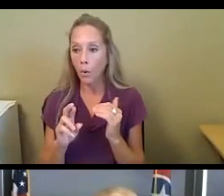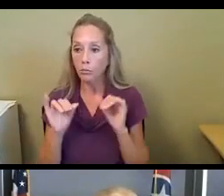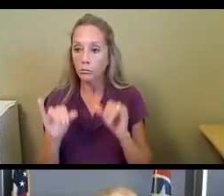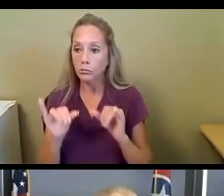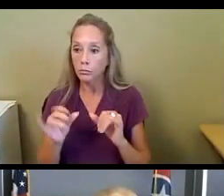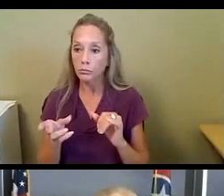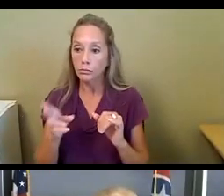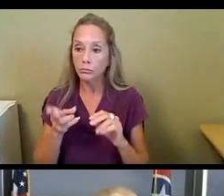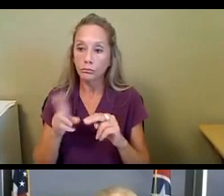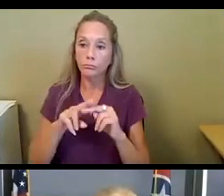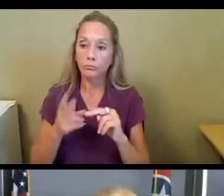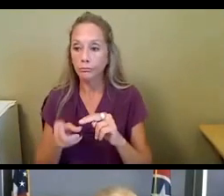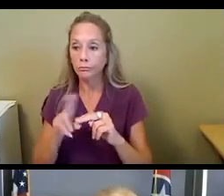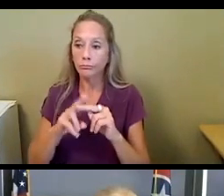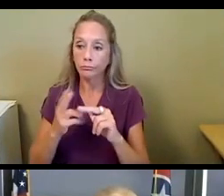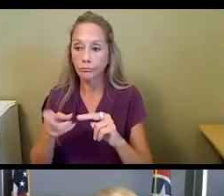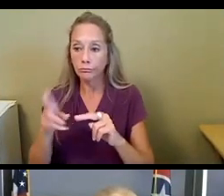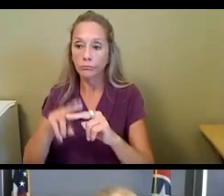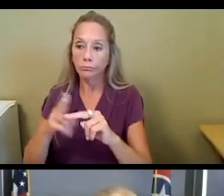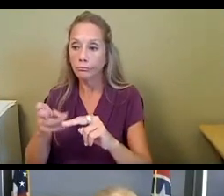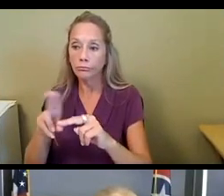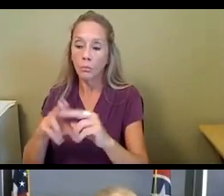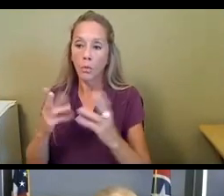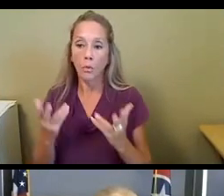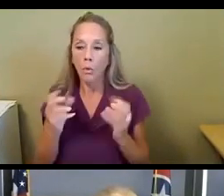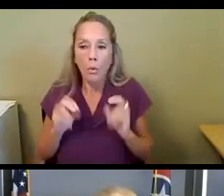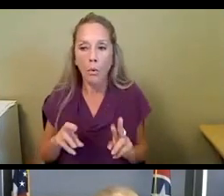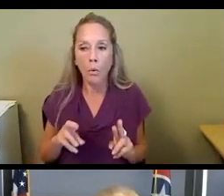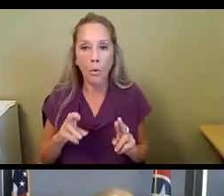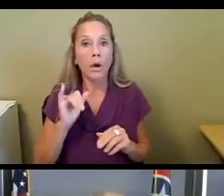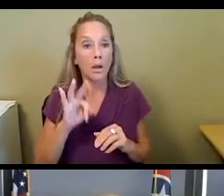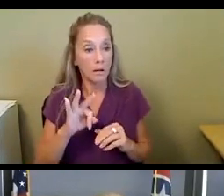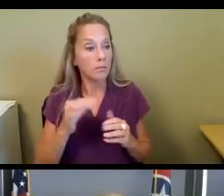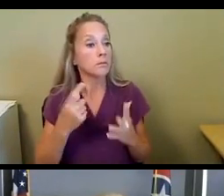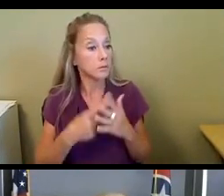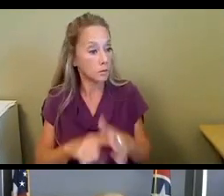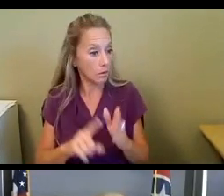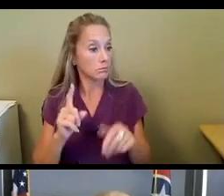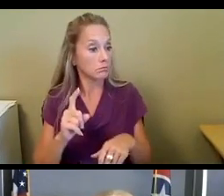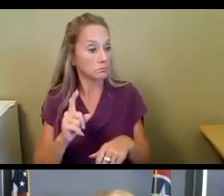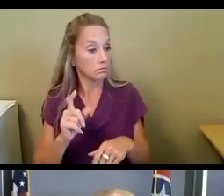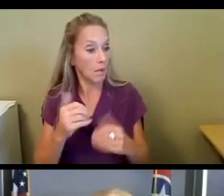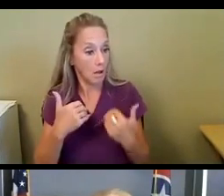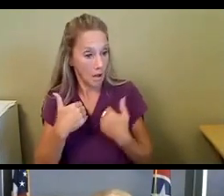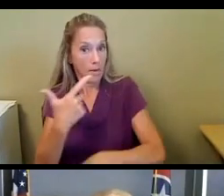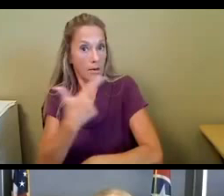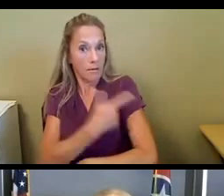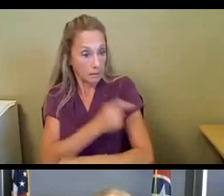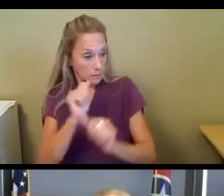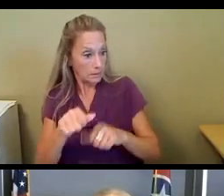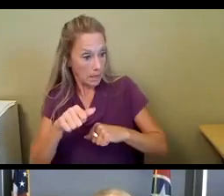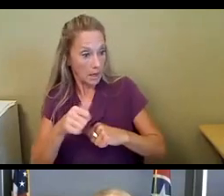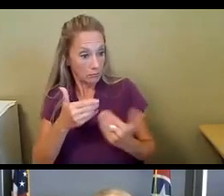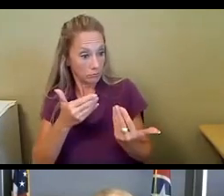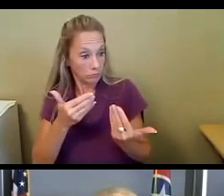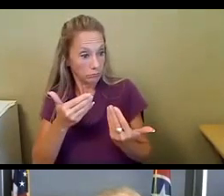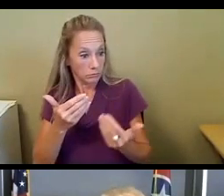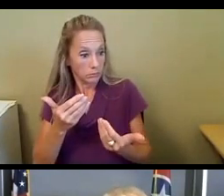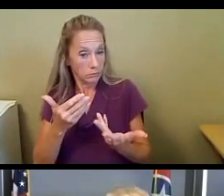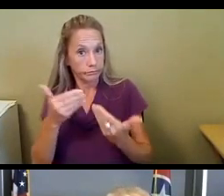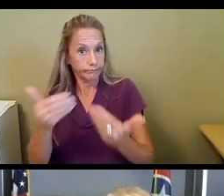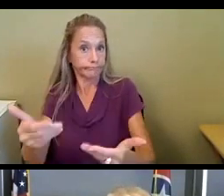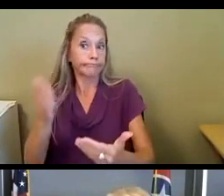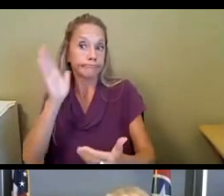and then when we start having vaccine availability, that might change what we want to do. You know, but we also have to look